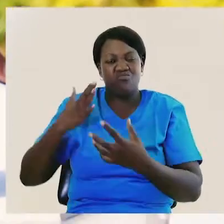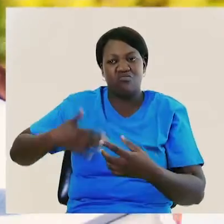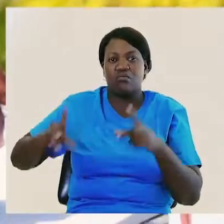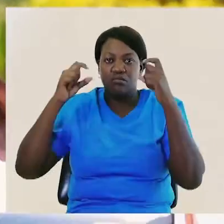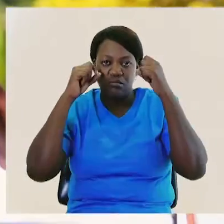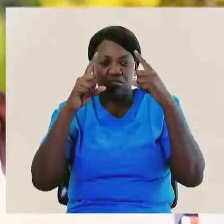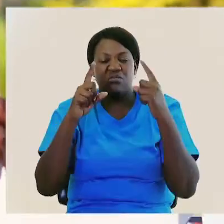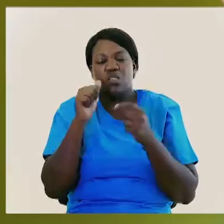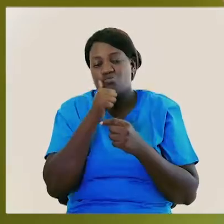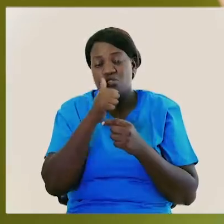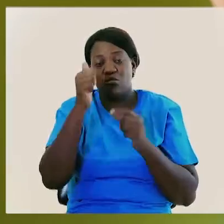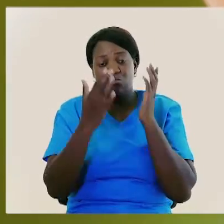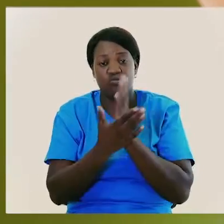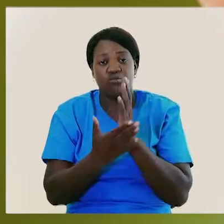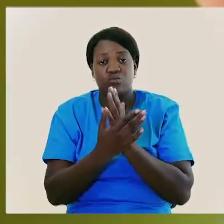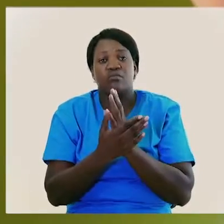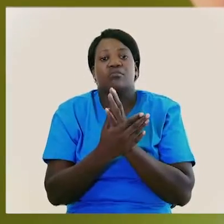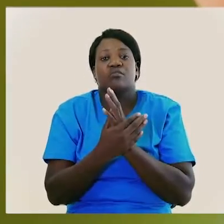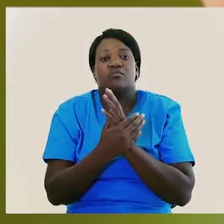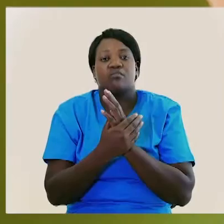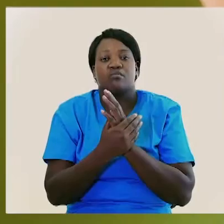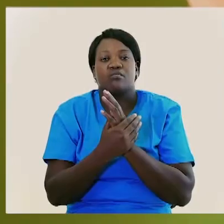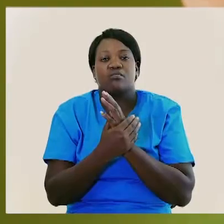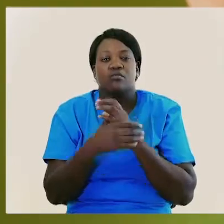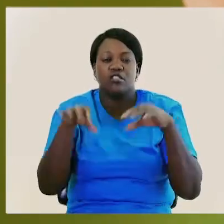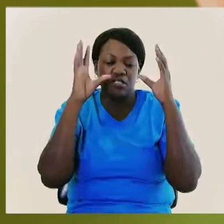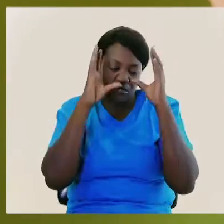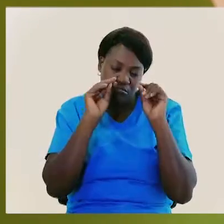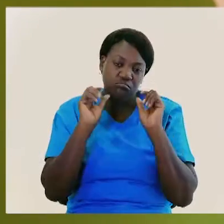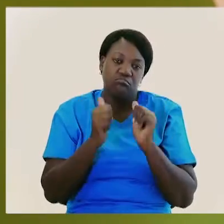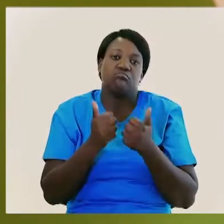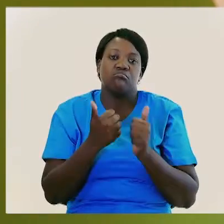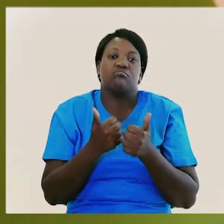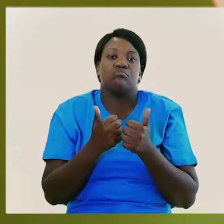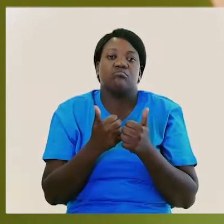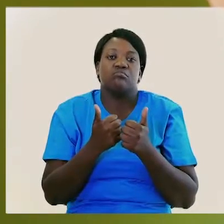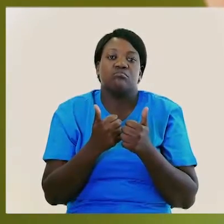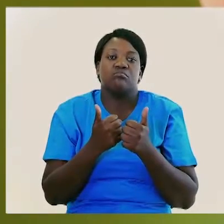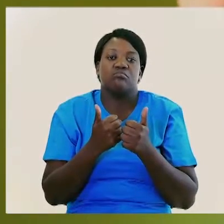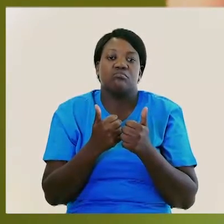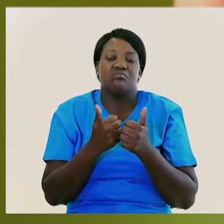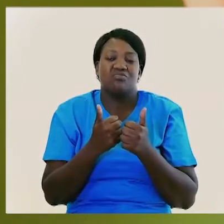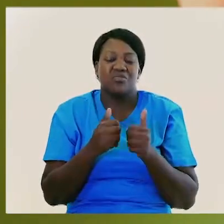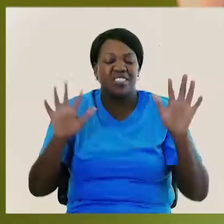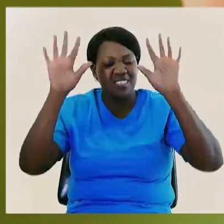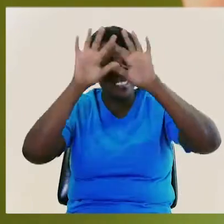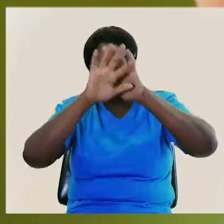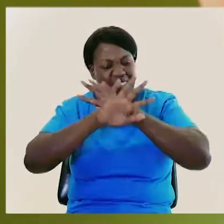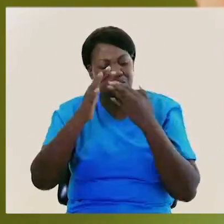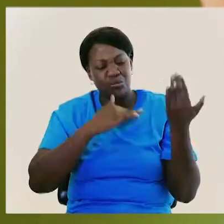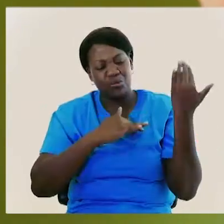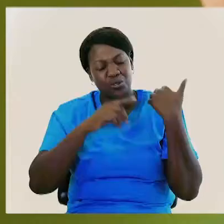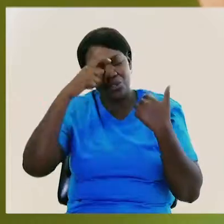it was very nice, bruh. No, I slept very well. Usually, the nights is so hot that I struggle